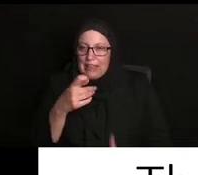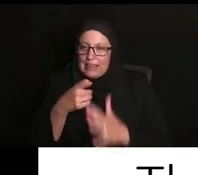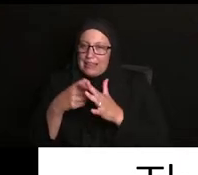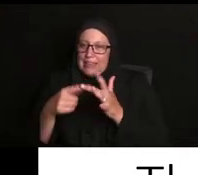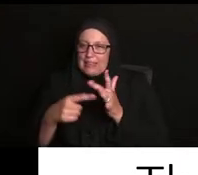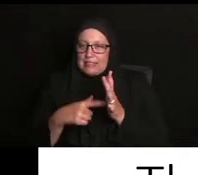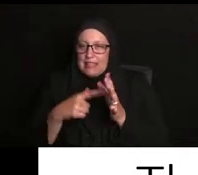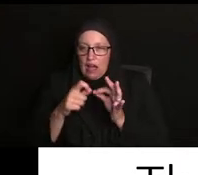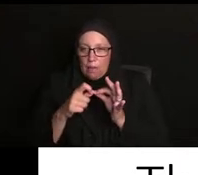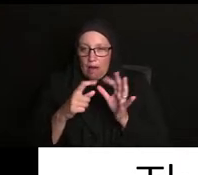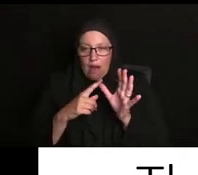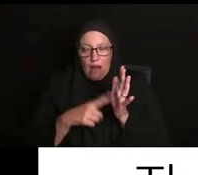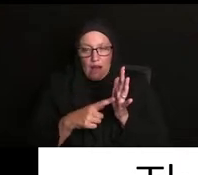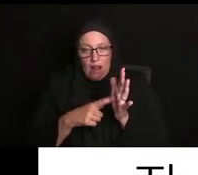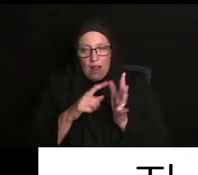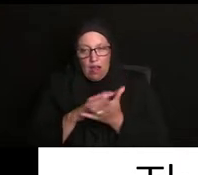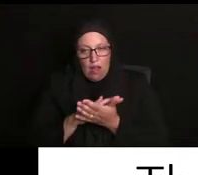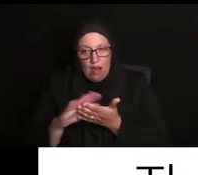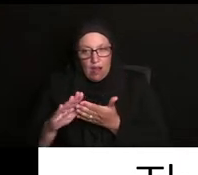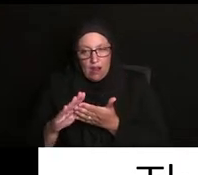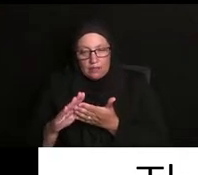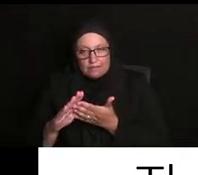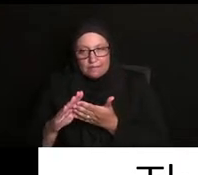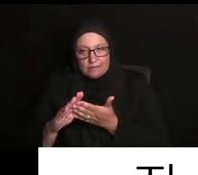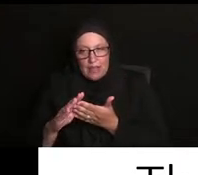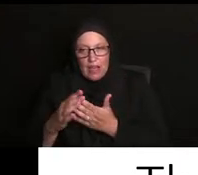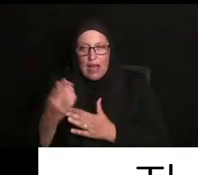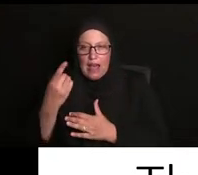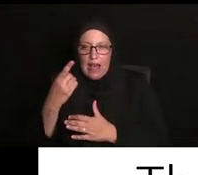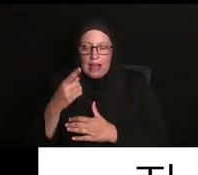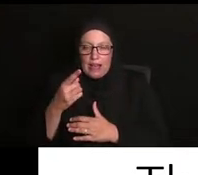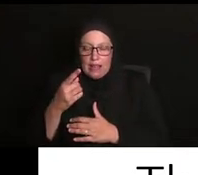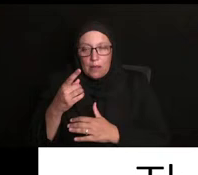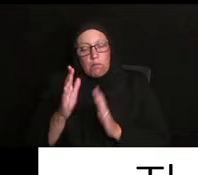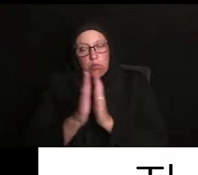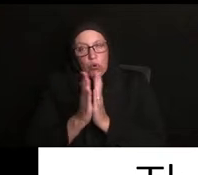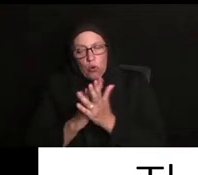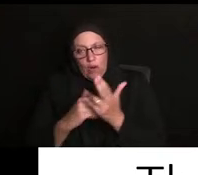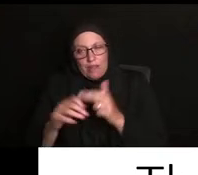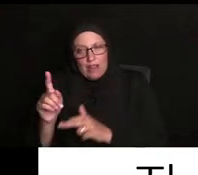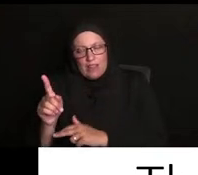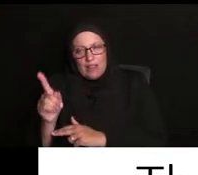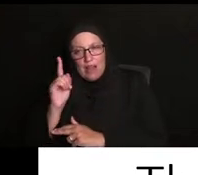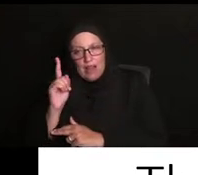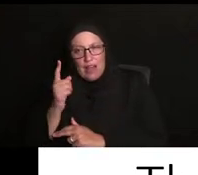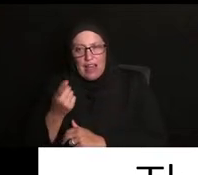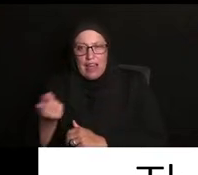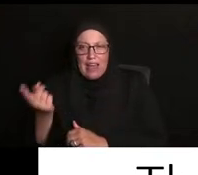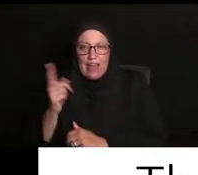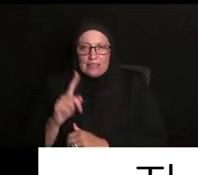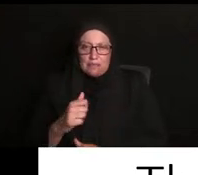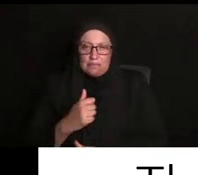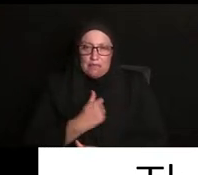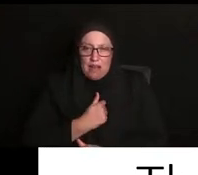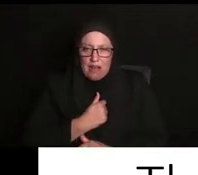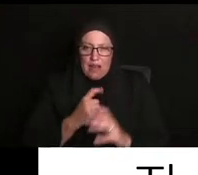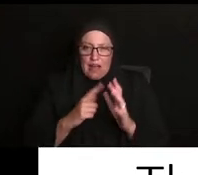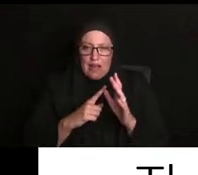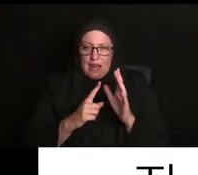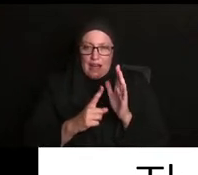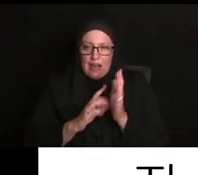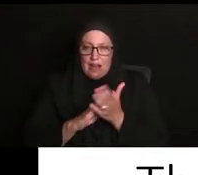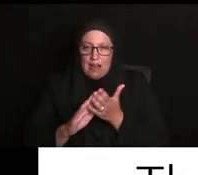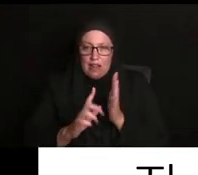wa itrati ahl bayti. The book of Allah and my ahlul bayt. Wa